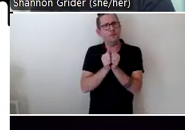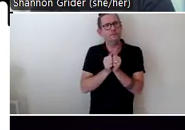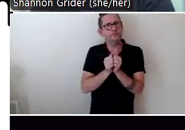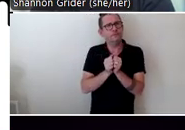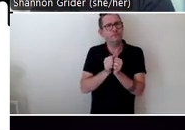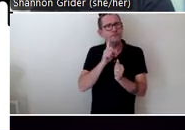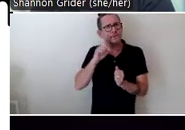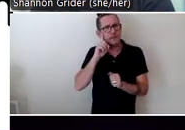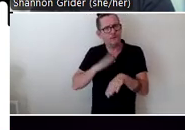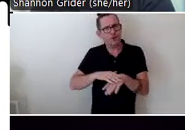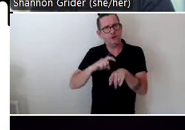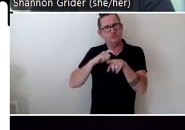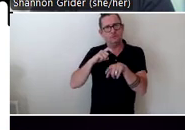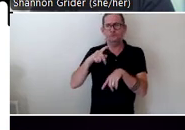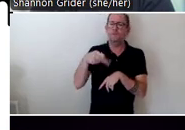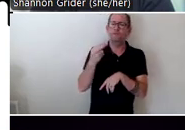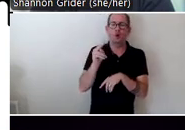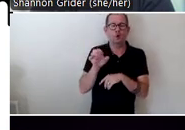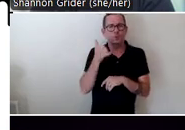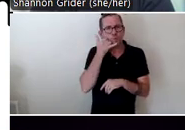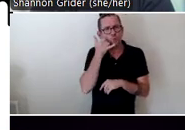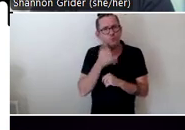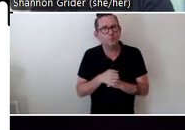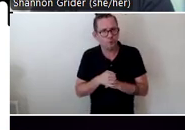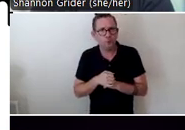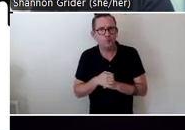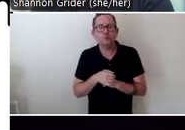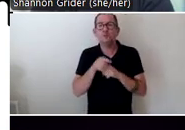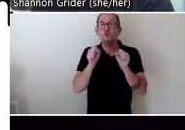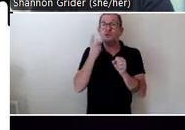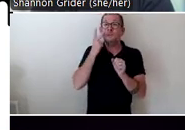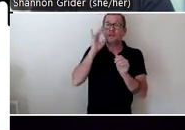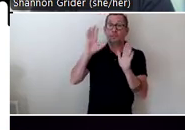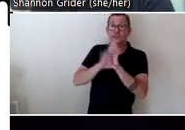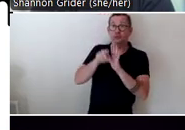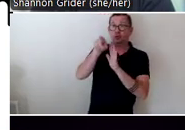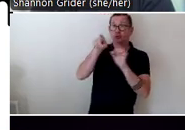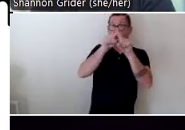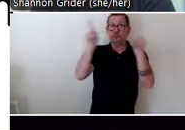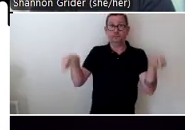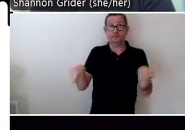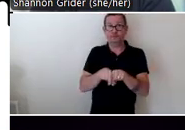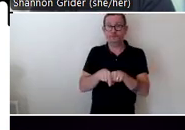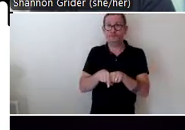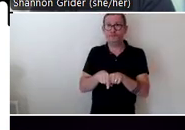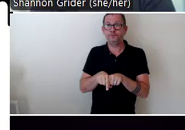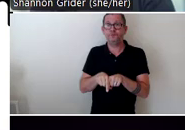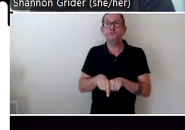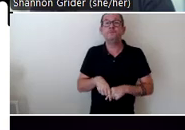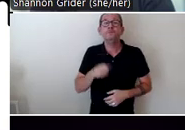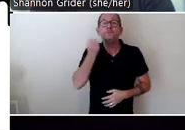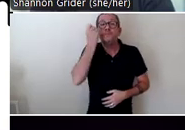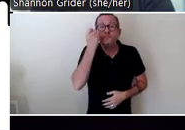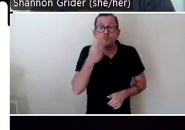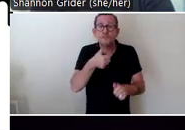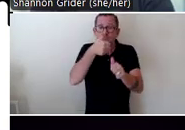So as I said, video relay service, where you're calling through an interpreter. As you can see on this